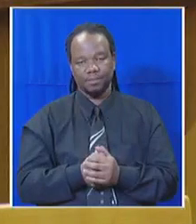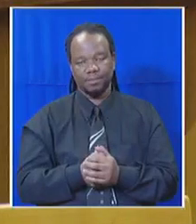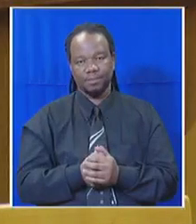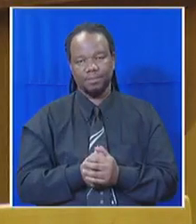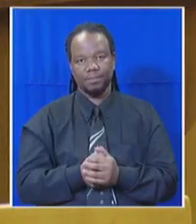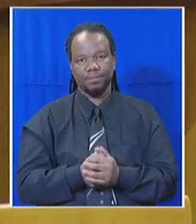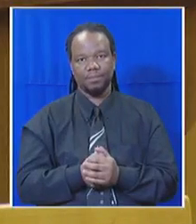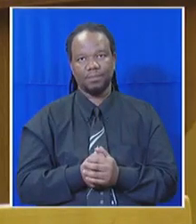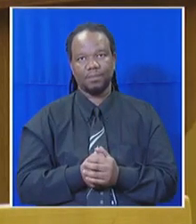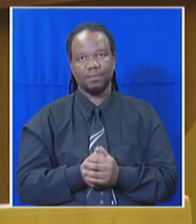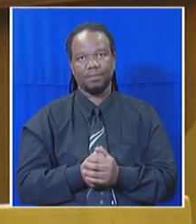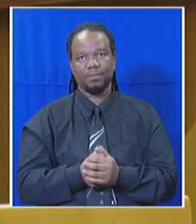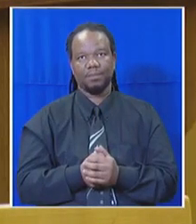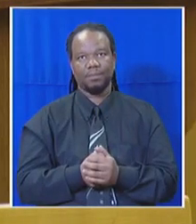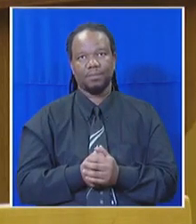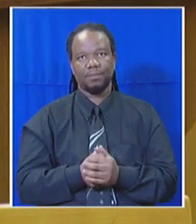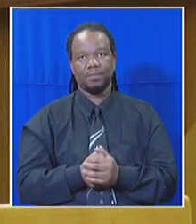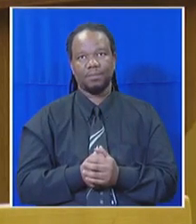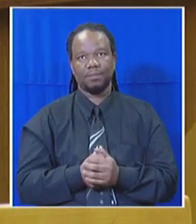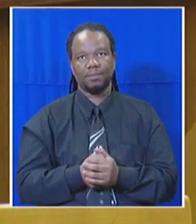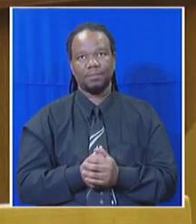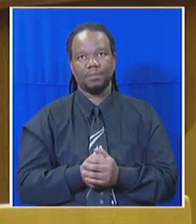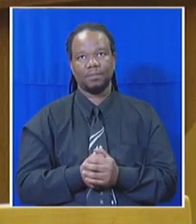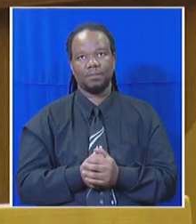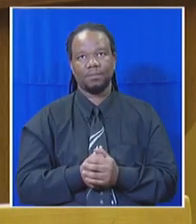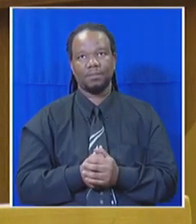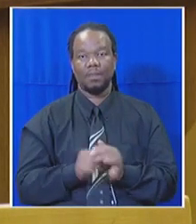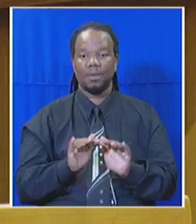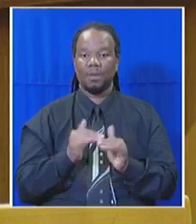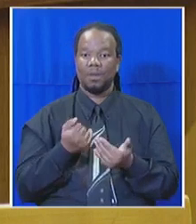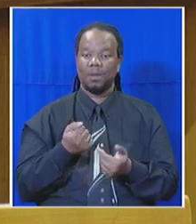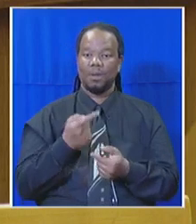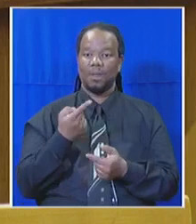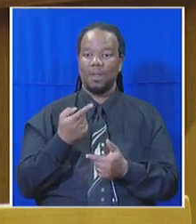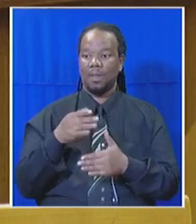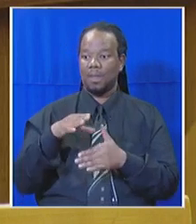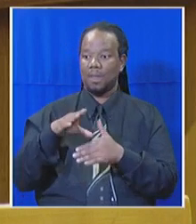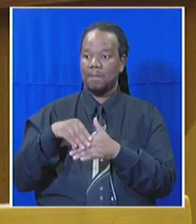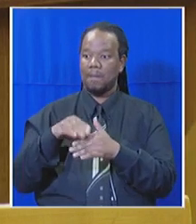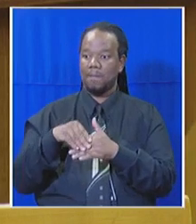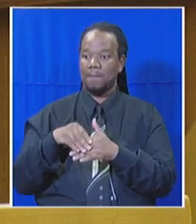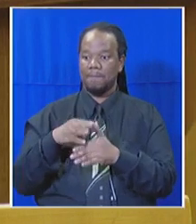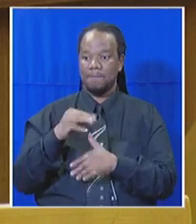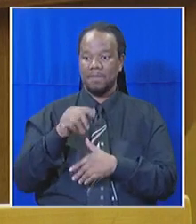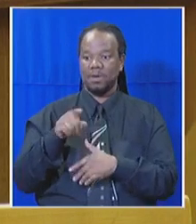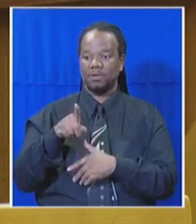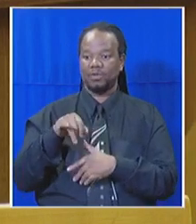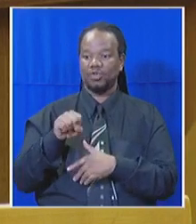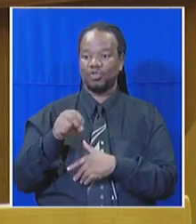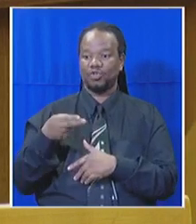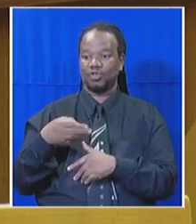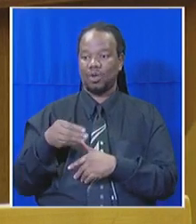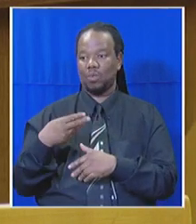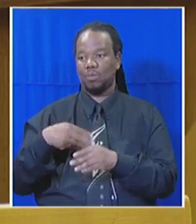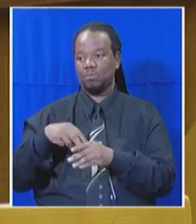It would have been good if the honorable member who has just left the podium from